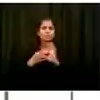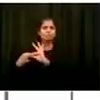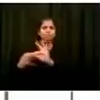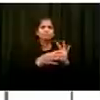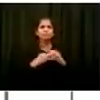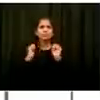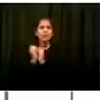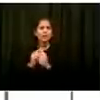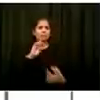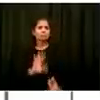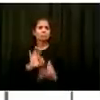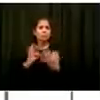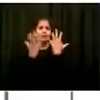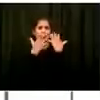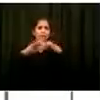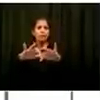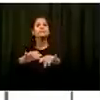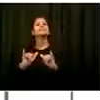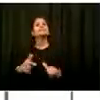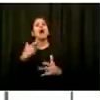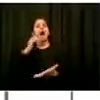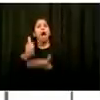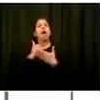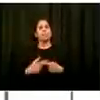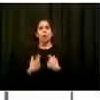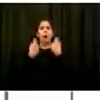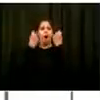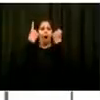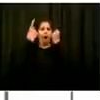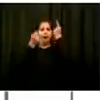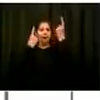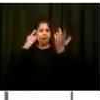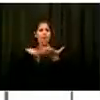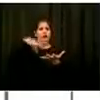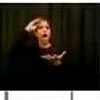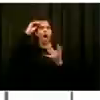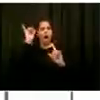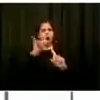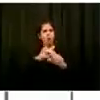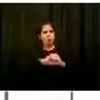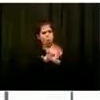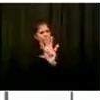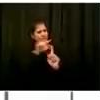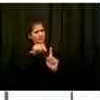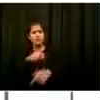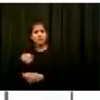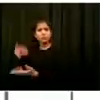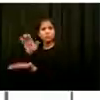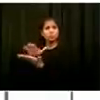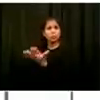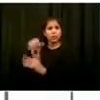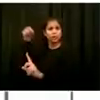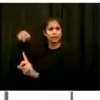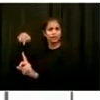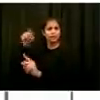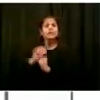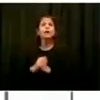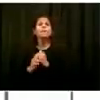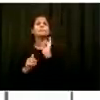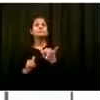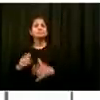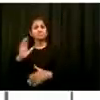spread, but then most importantly, to take micro-targeted actions that help us keep students safe.